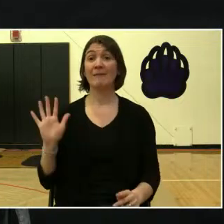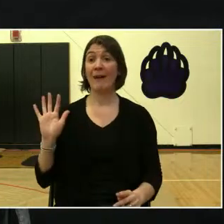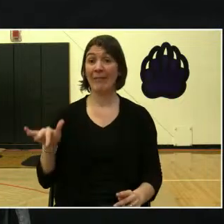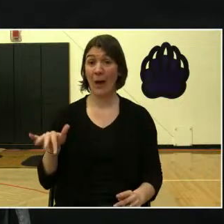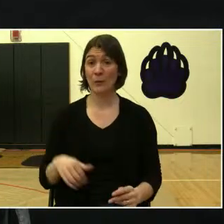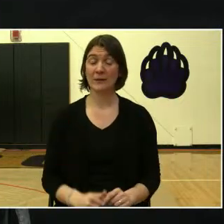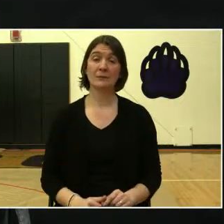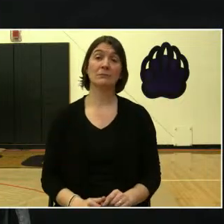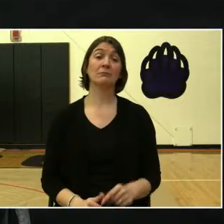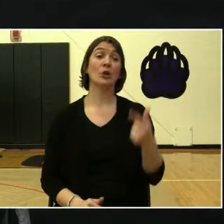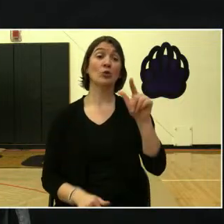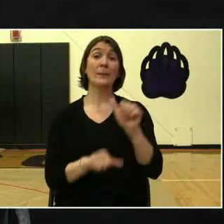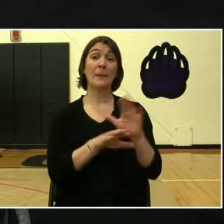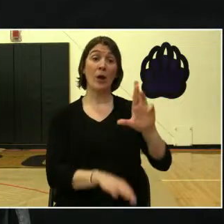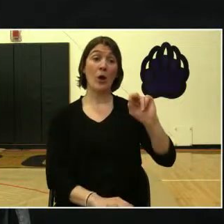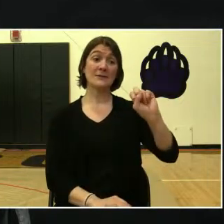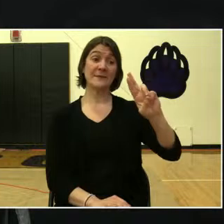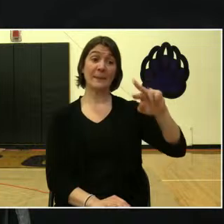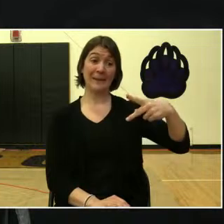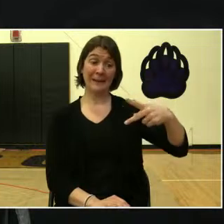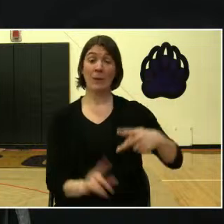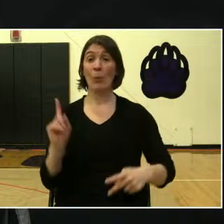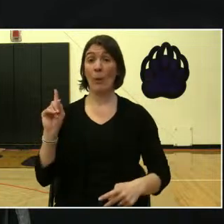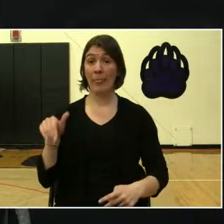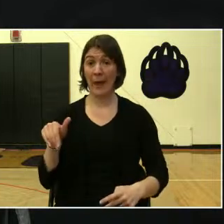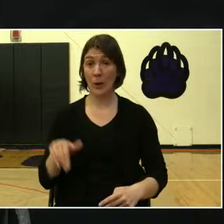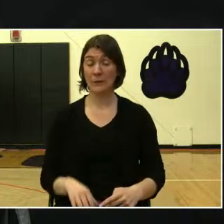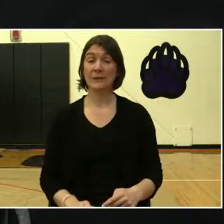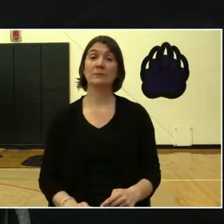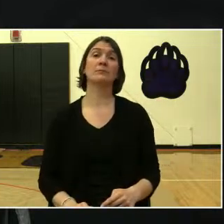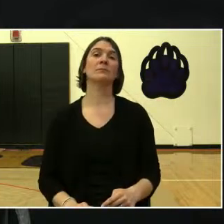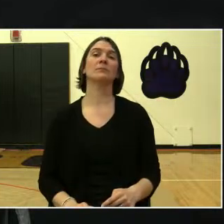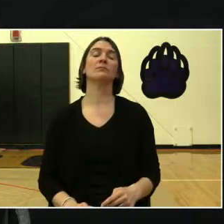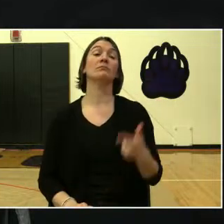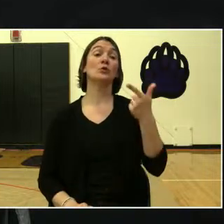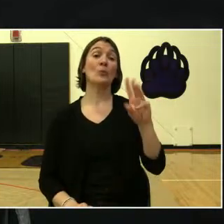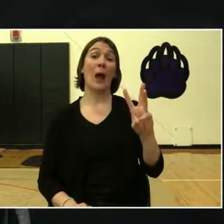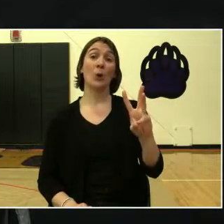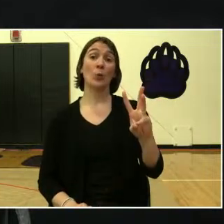$5,000 Green Mountain RSVP $1,000